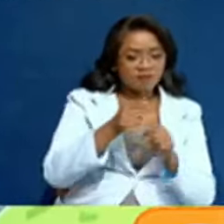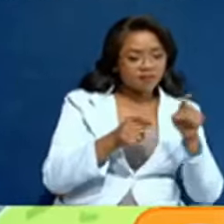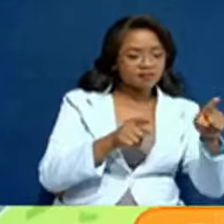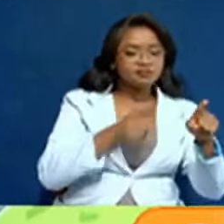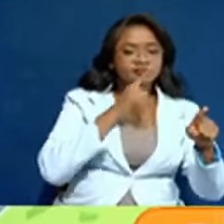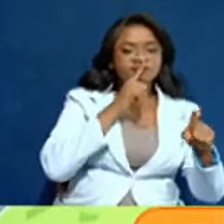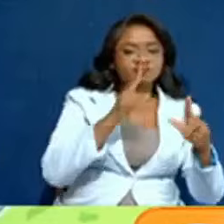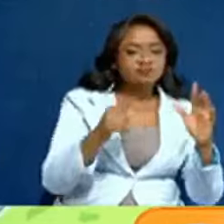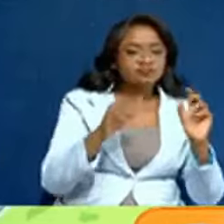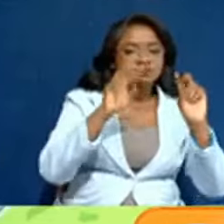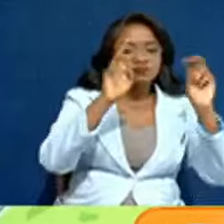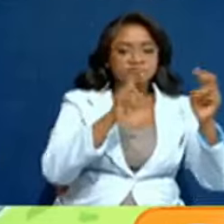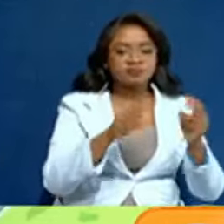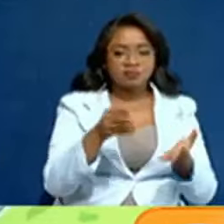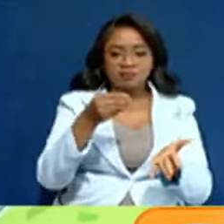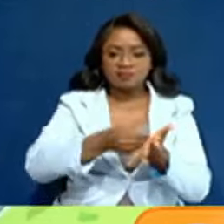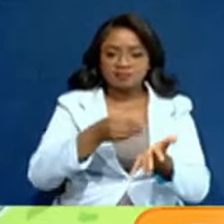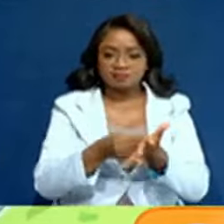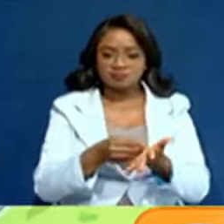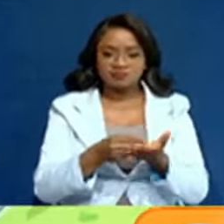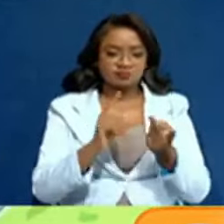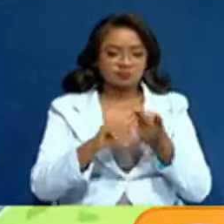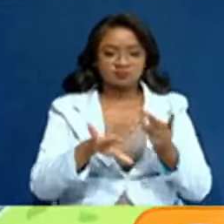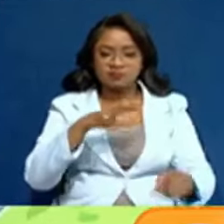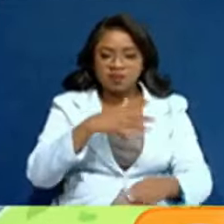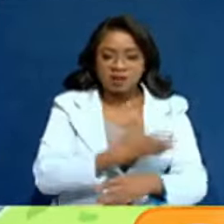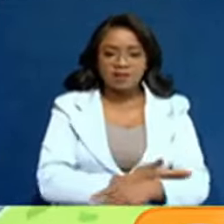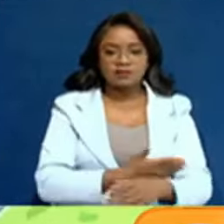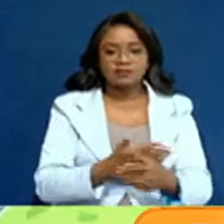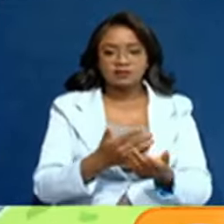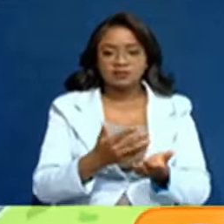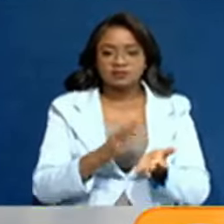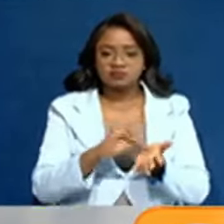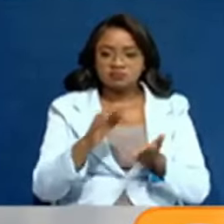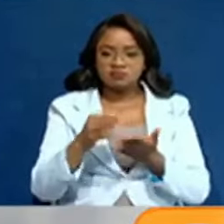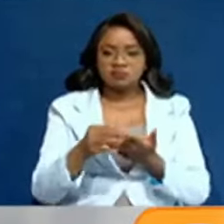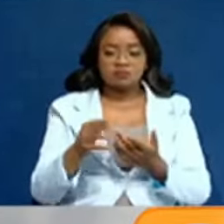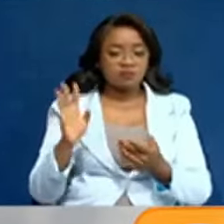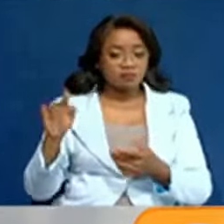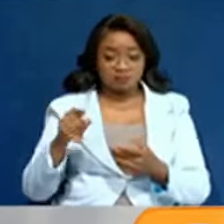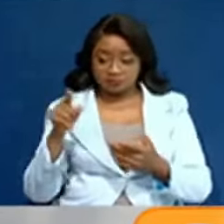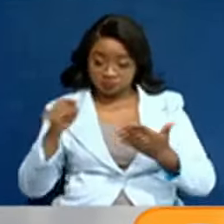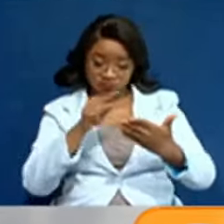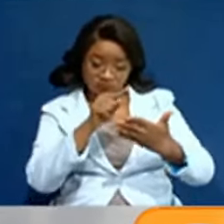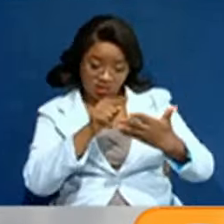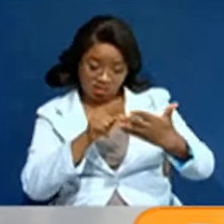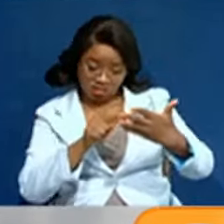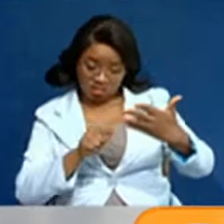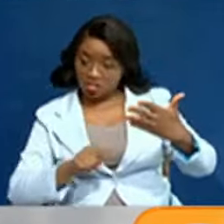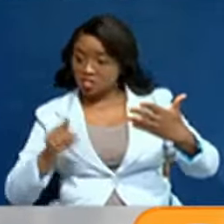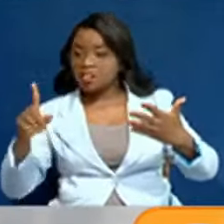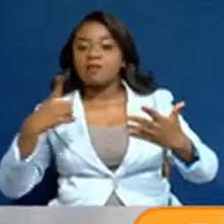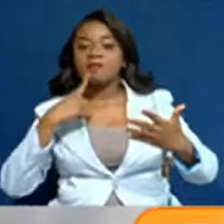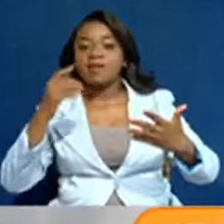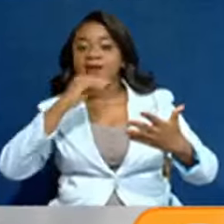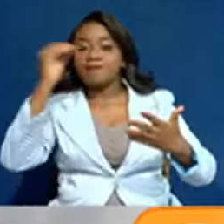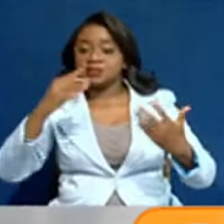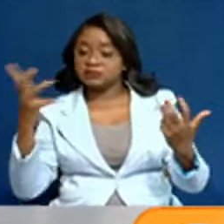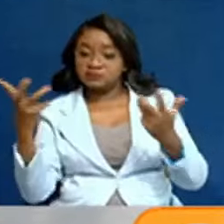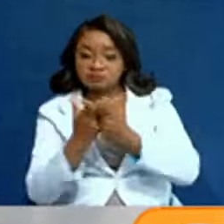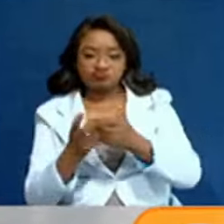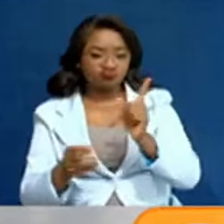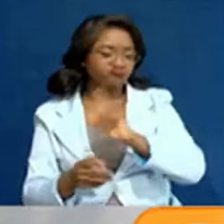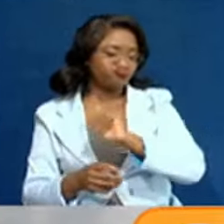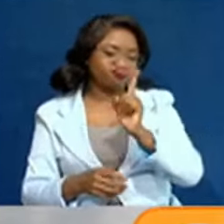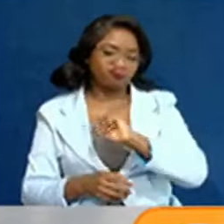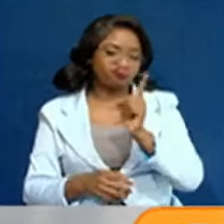also the financing, what should happen now? Sam, the score was not 100%. And we all know that with an 80% in